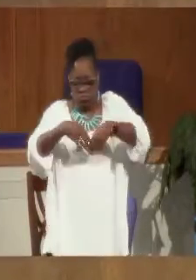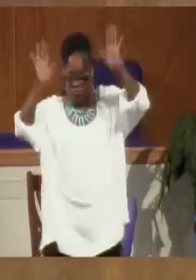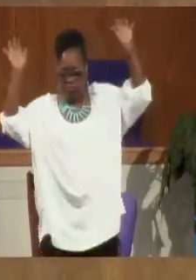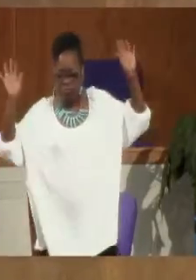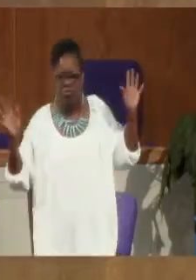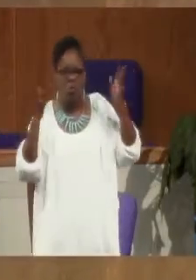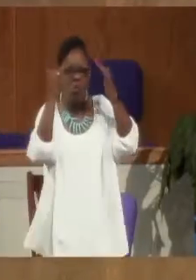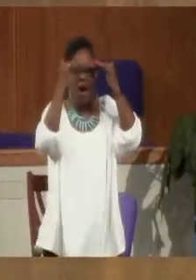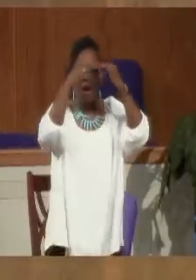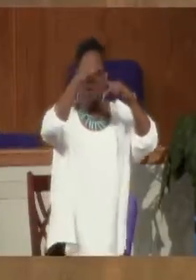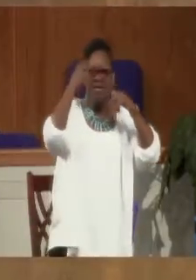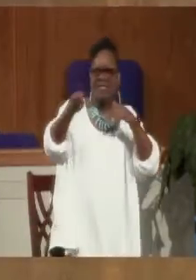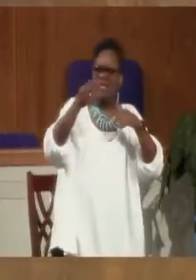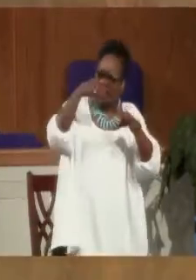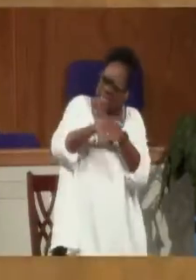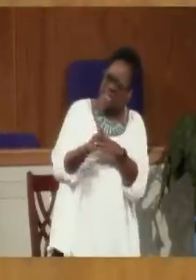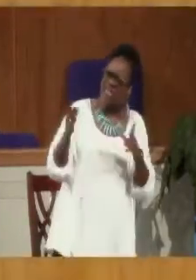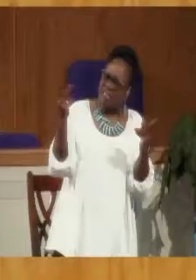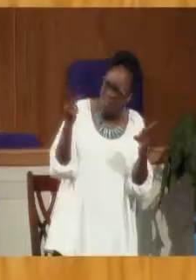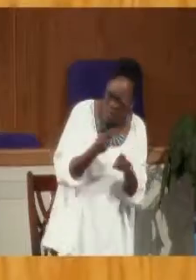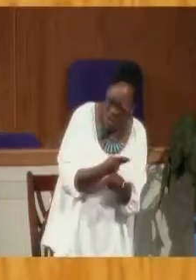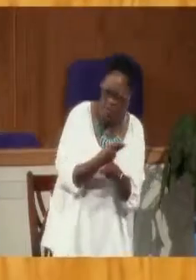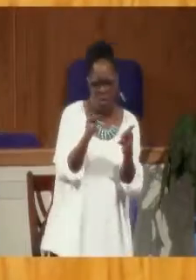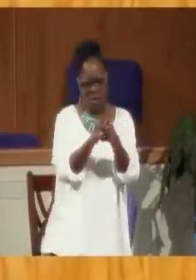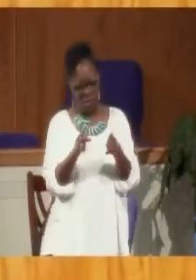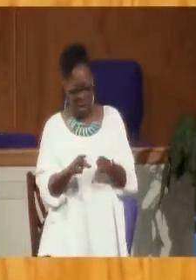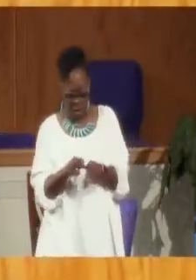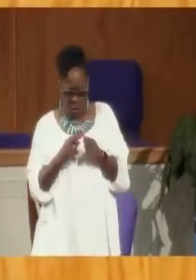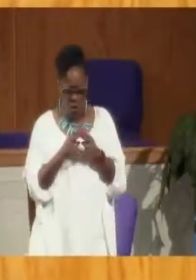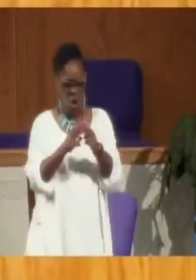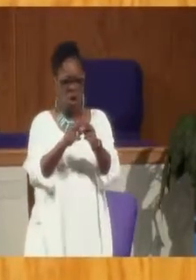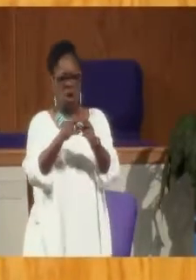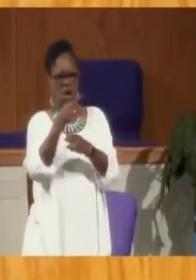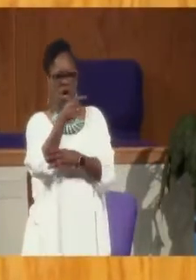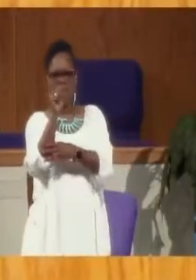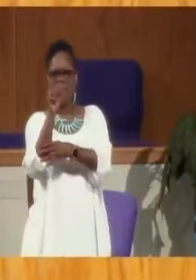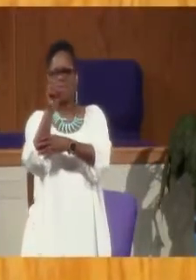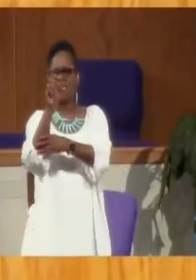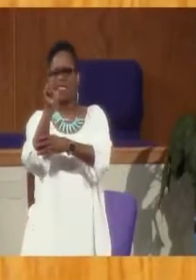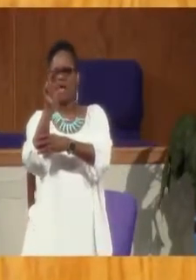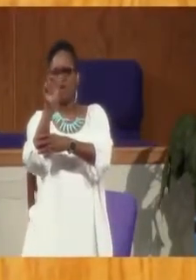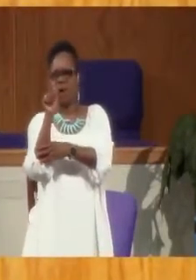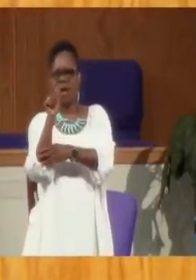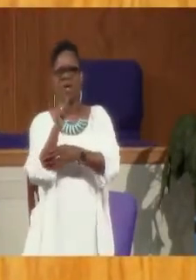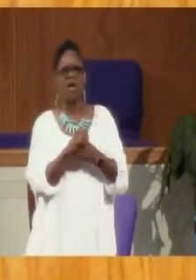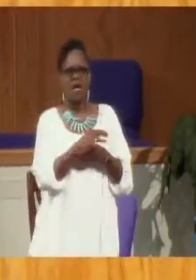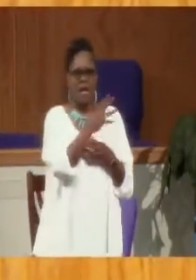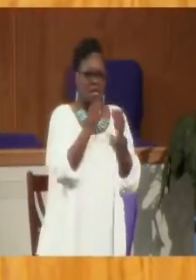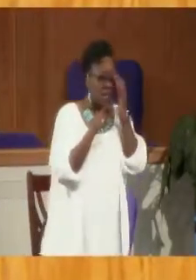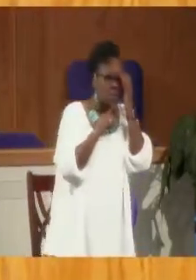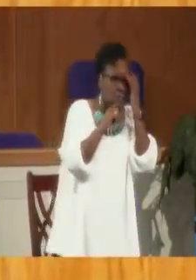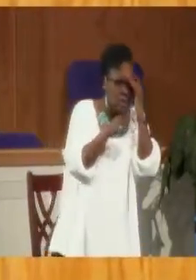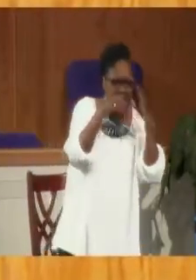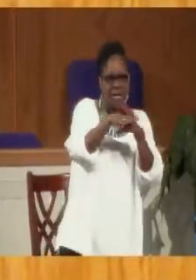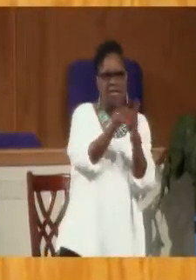control because he's in a dangerous place called Gadara, or better yet, the Gadarenes. And he's really